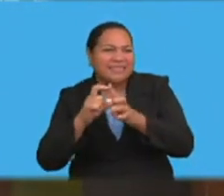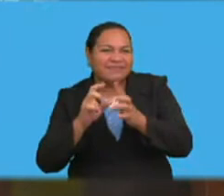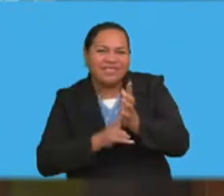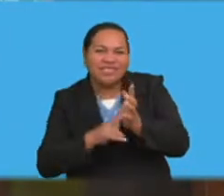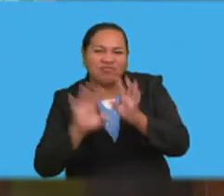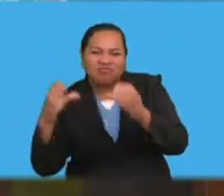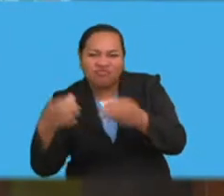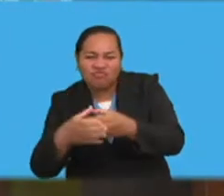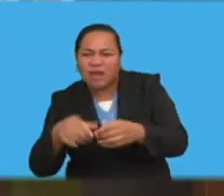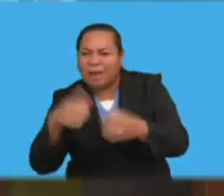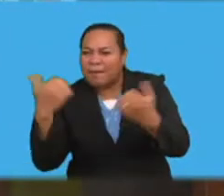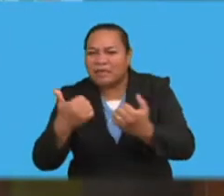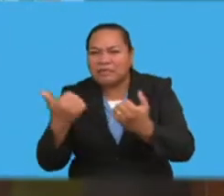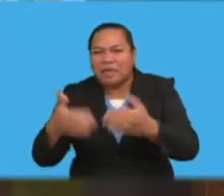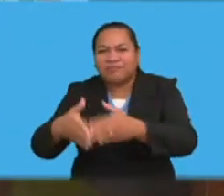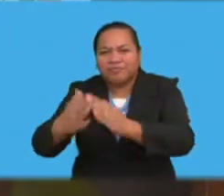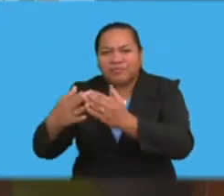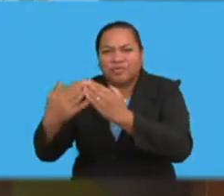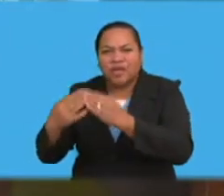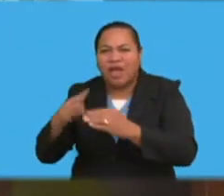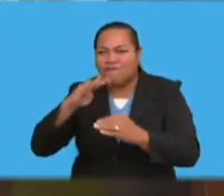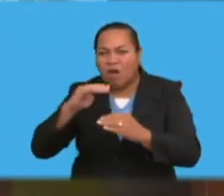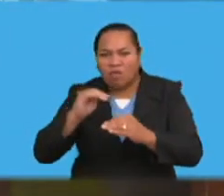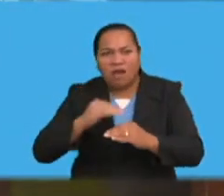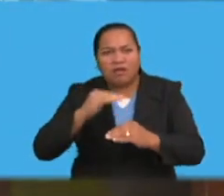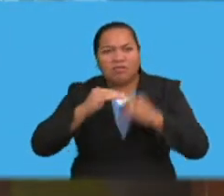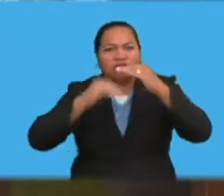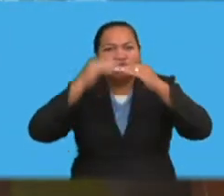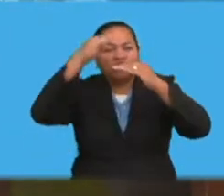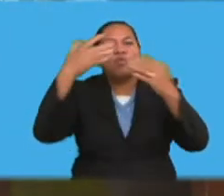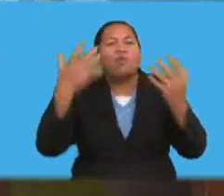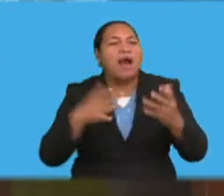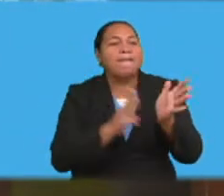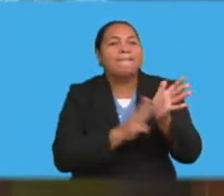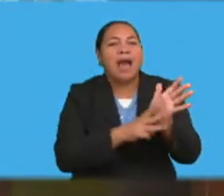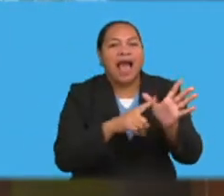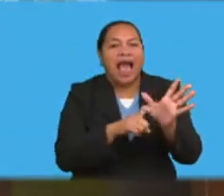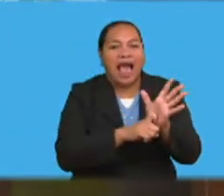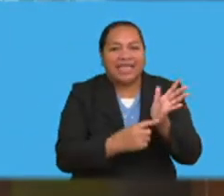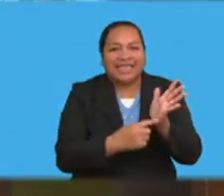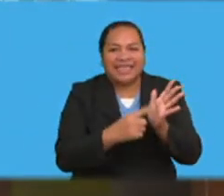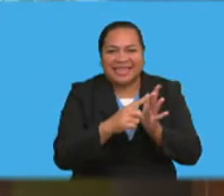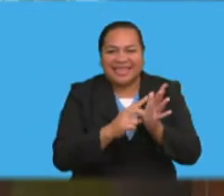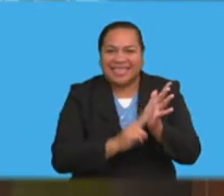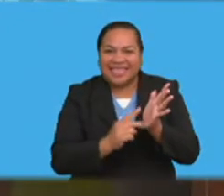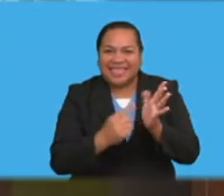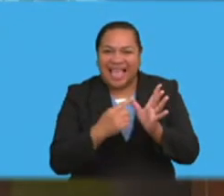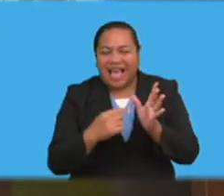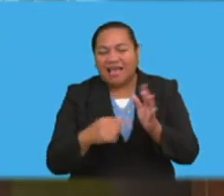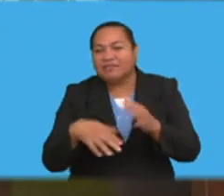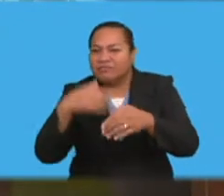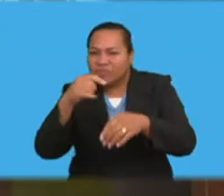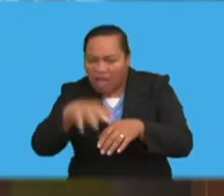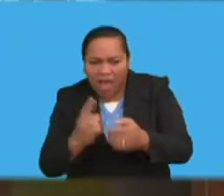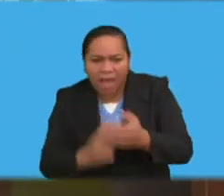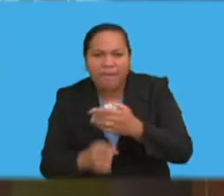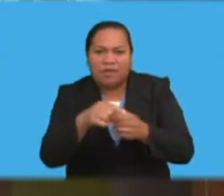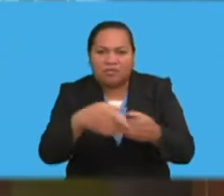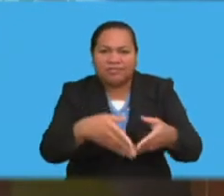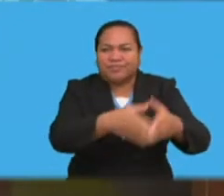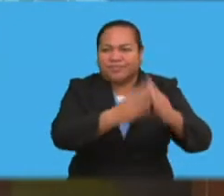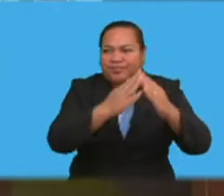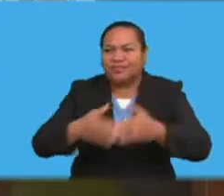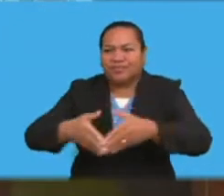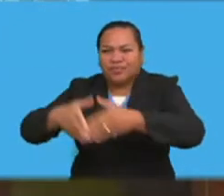Way Road, 4-story commercial complex at Mahendra, industrial subdivision by the Namaka Land Development, and